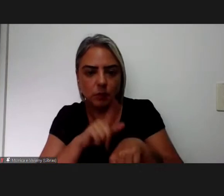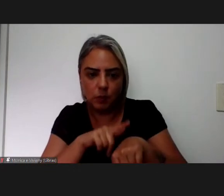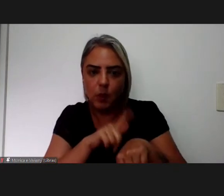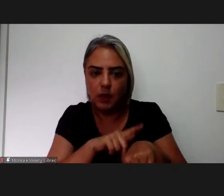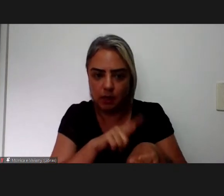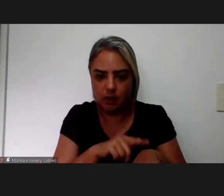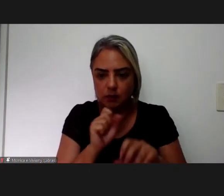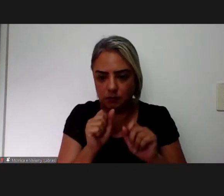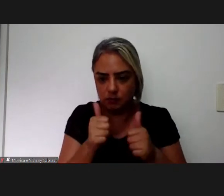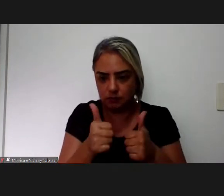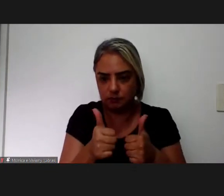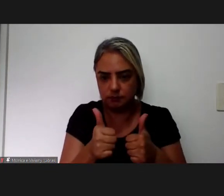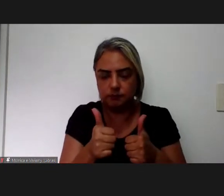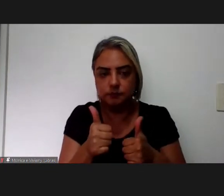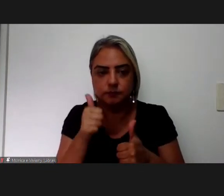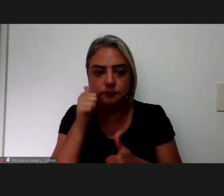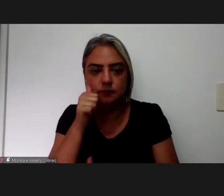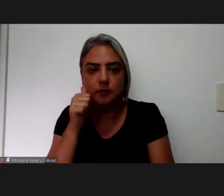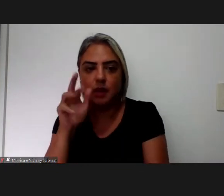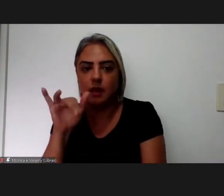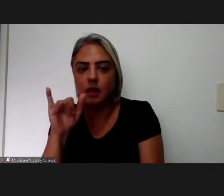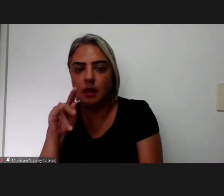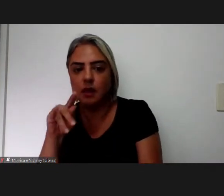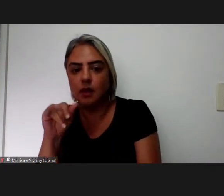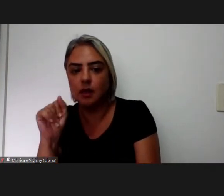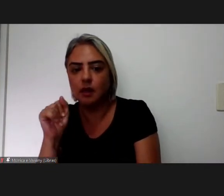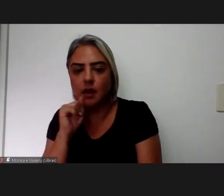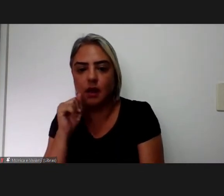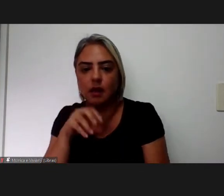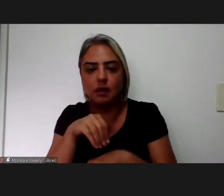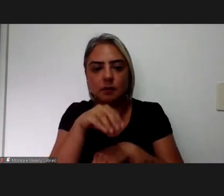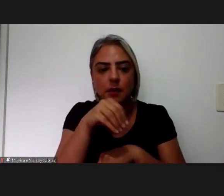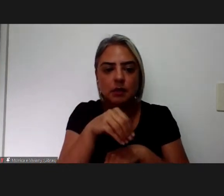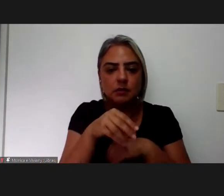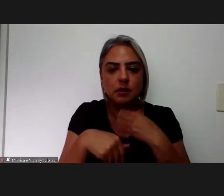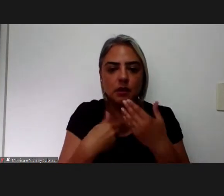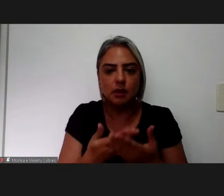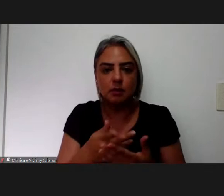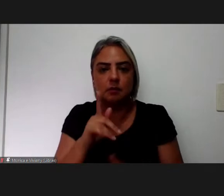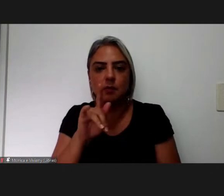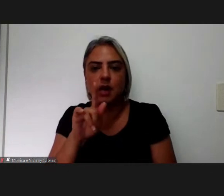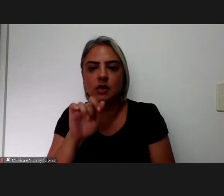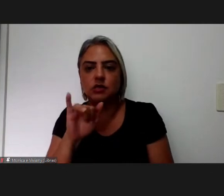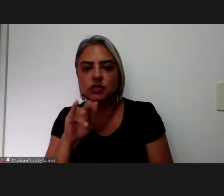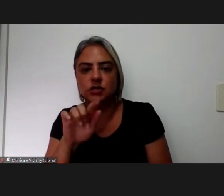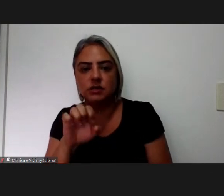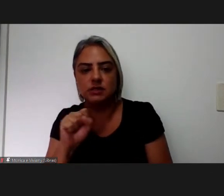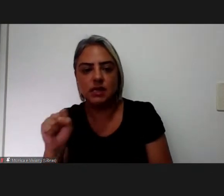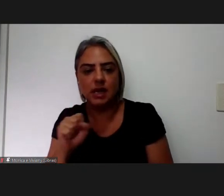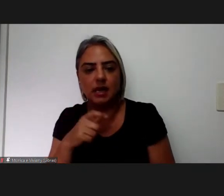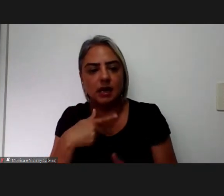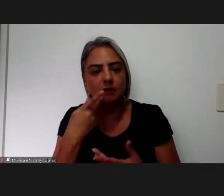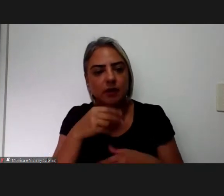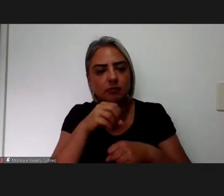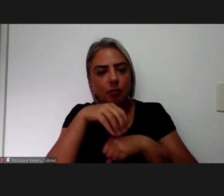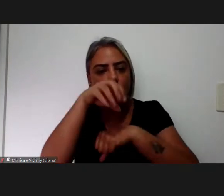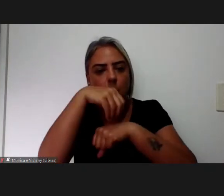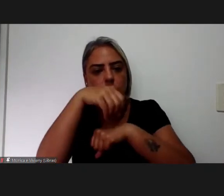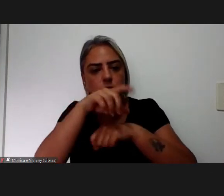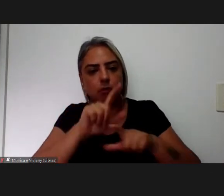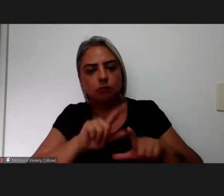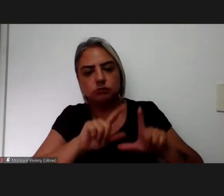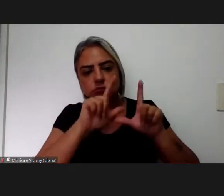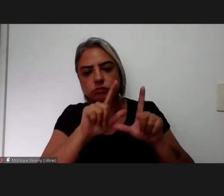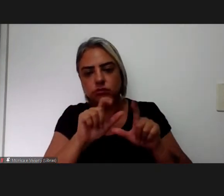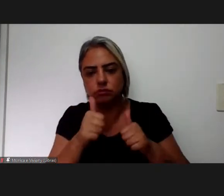né? I'm going to start because of the time. If you can share your presentation with